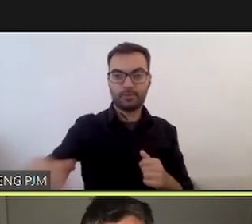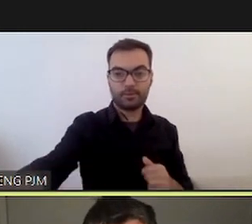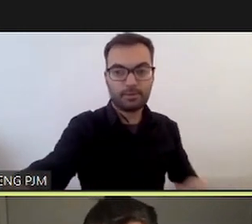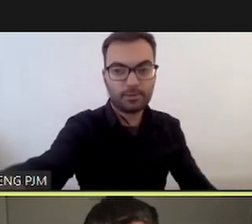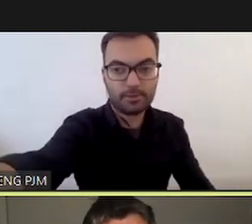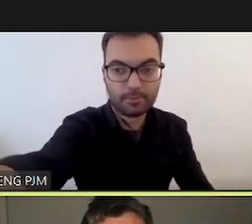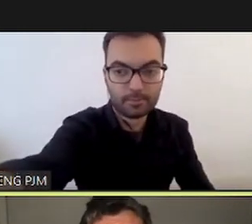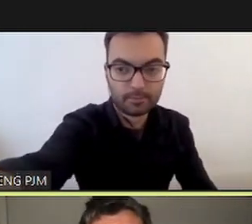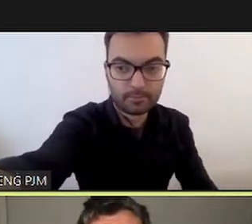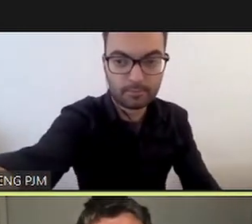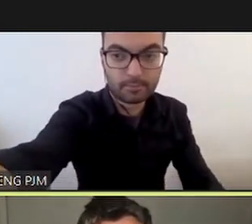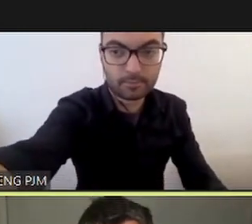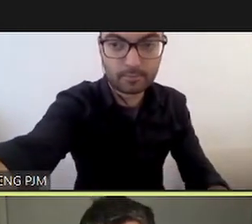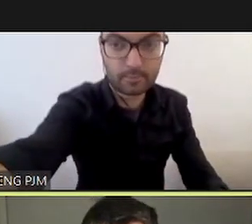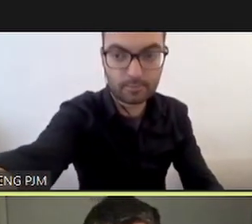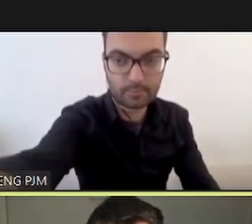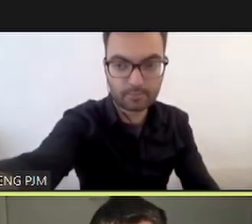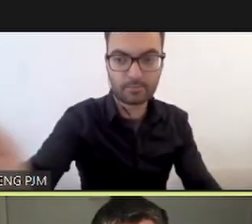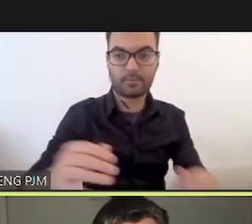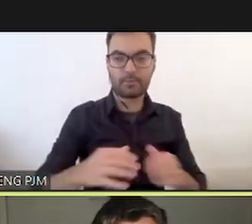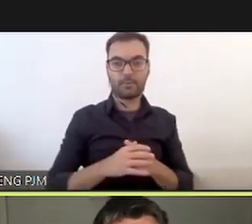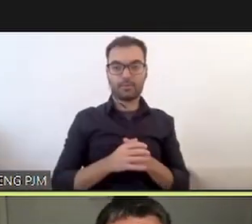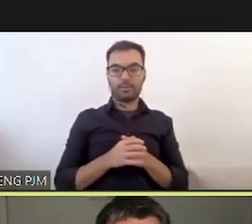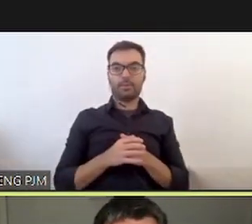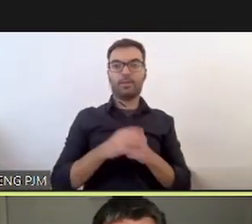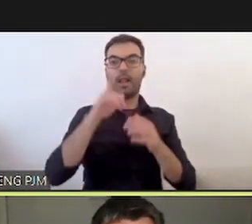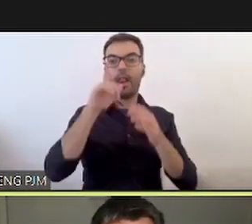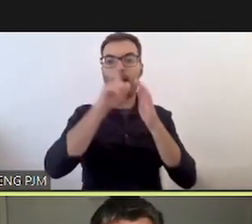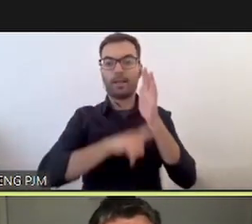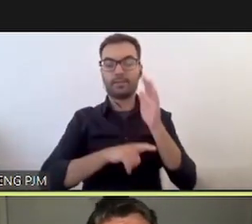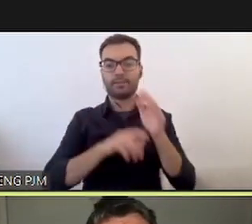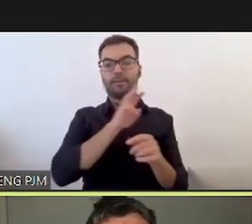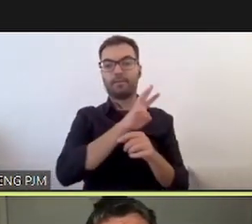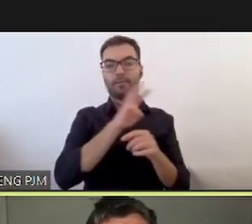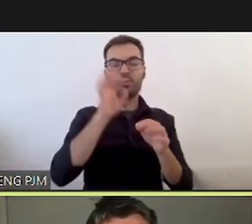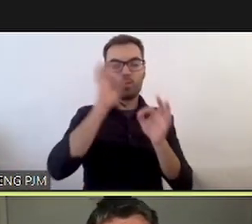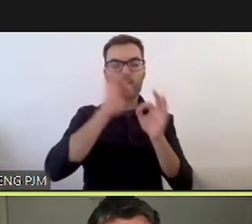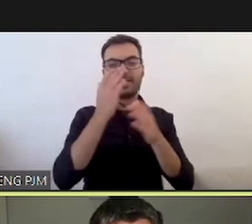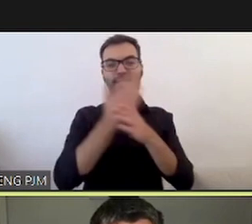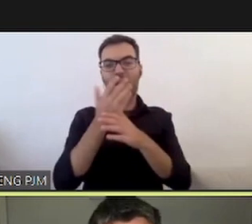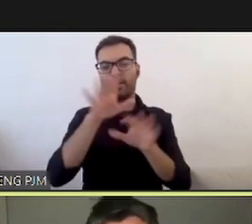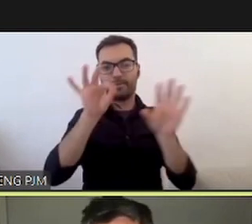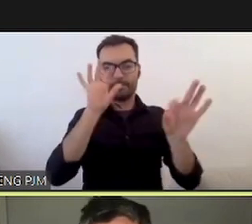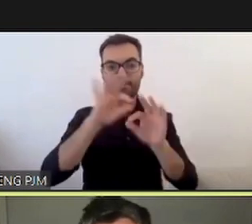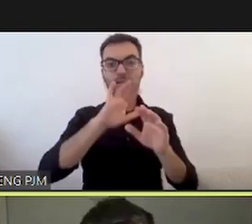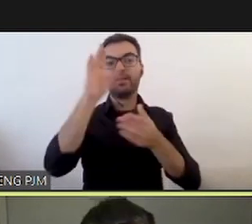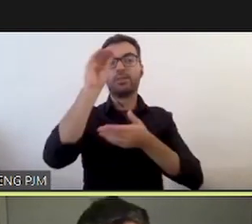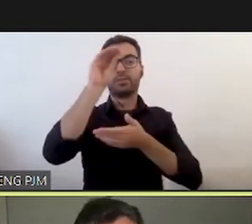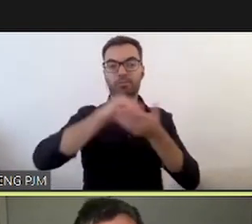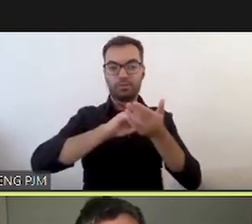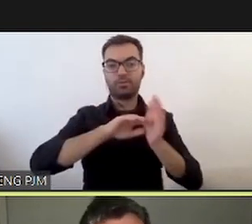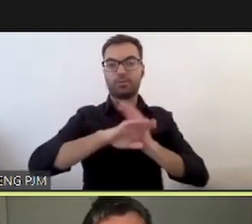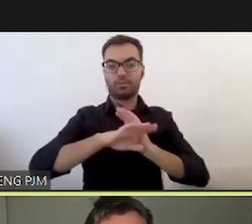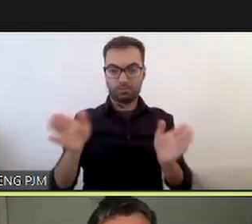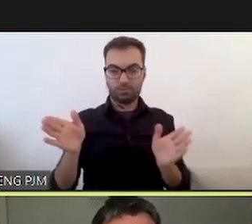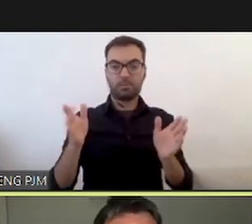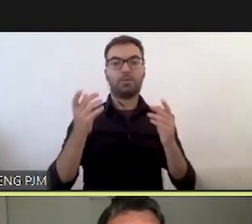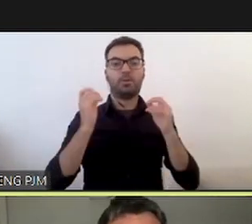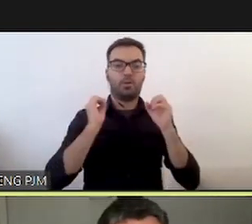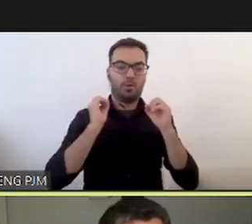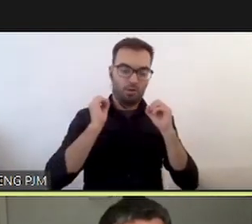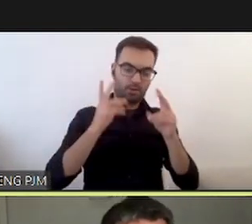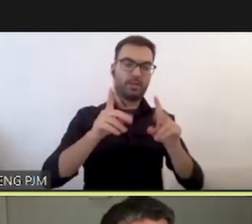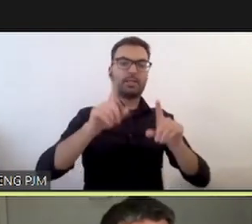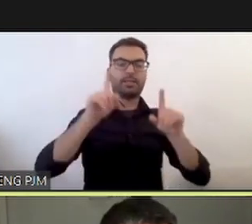if you define the list of the pages that you're gonna to test, voila, you can start